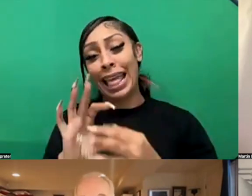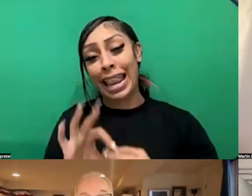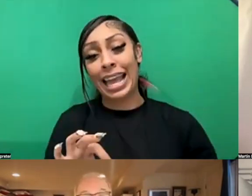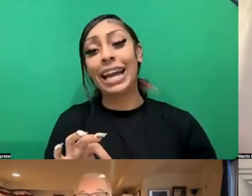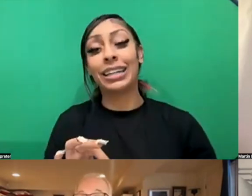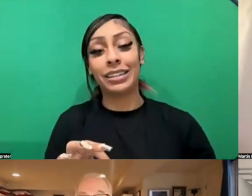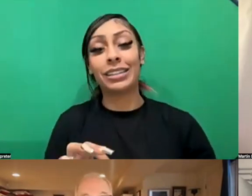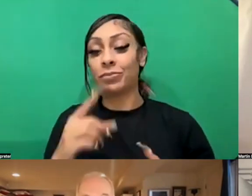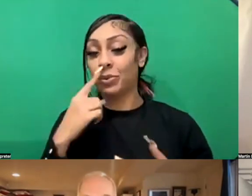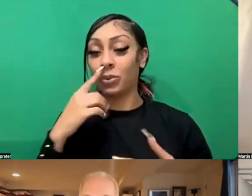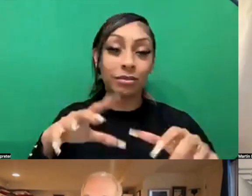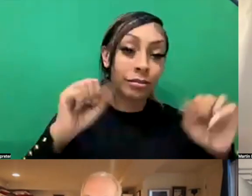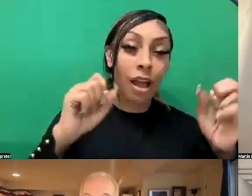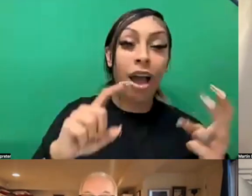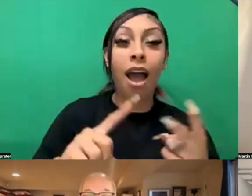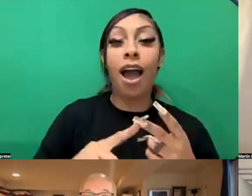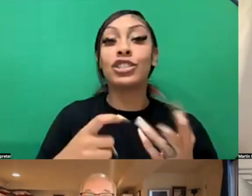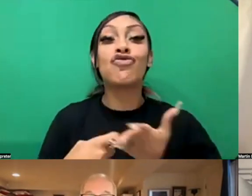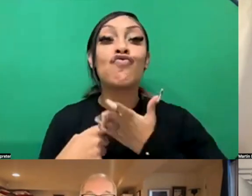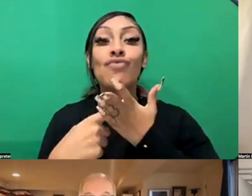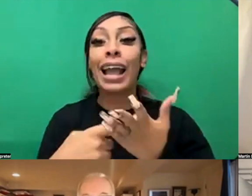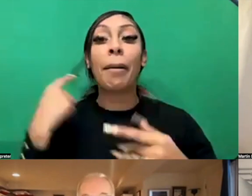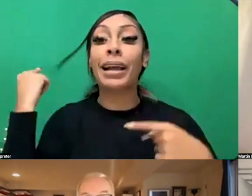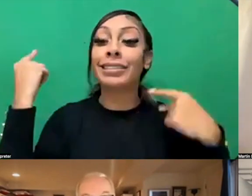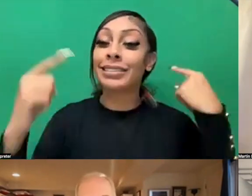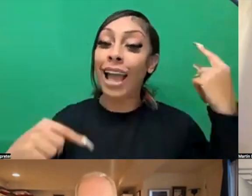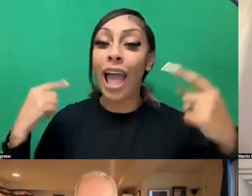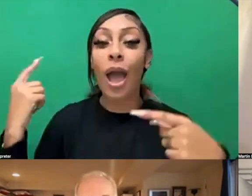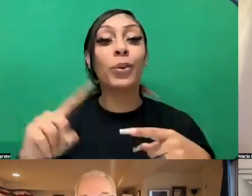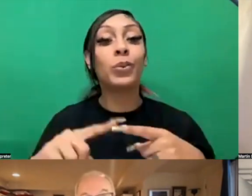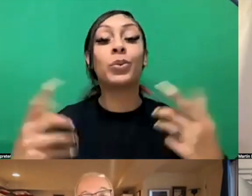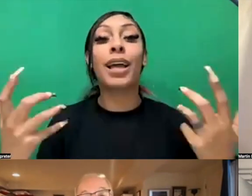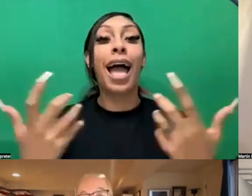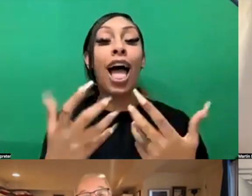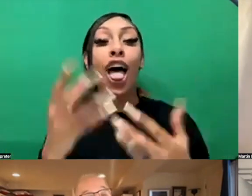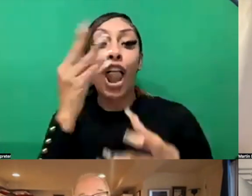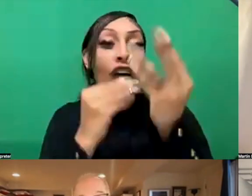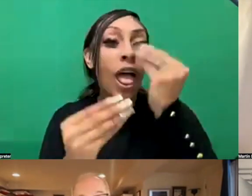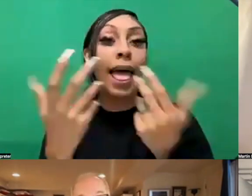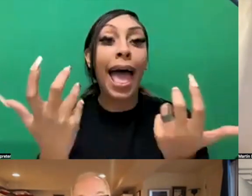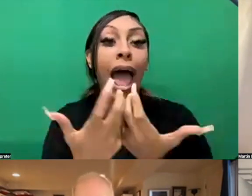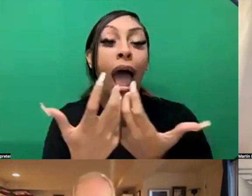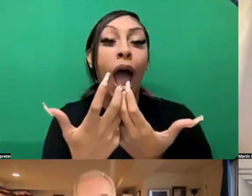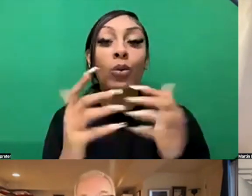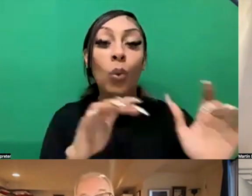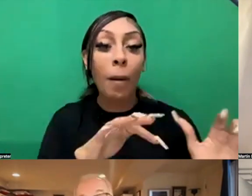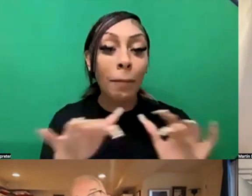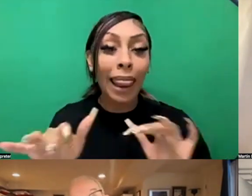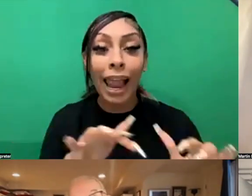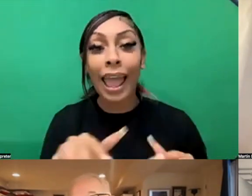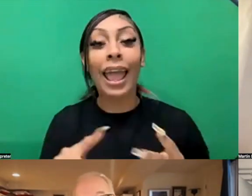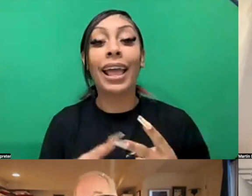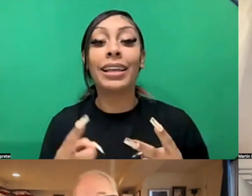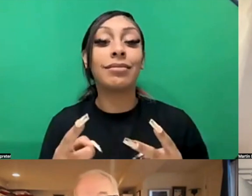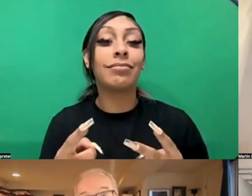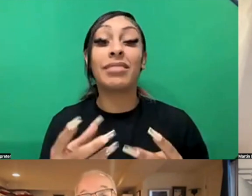Getting started, recommended sounds, learning how to play, the panel settings. So you can learn